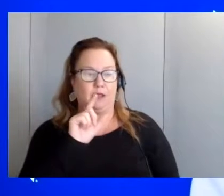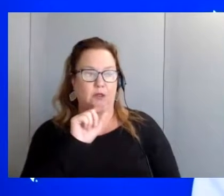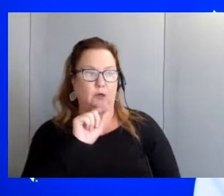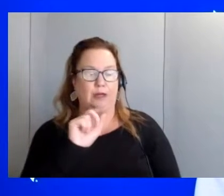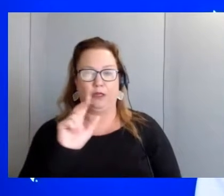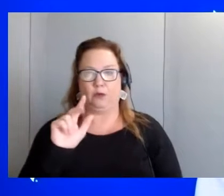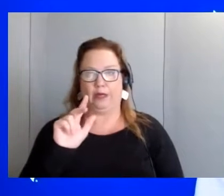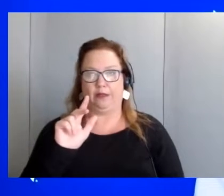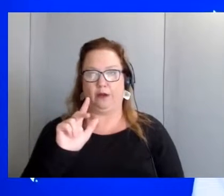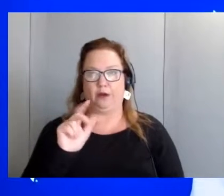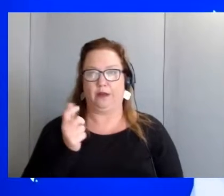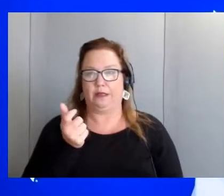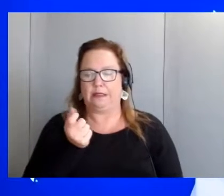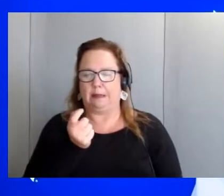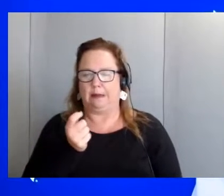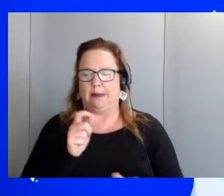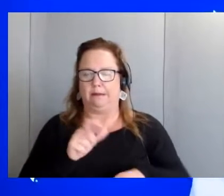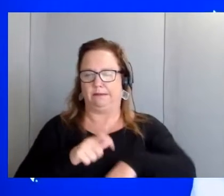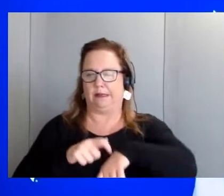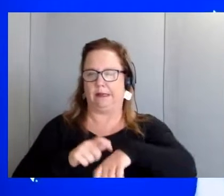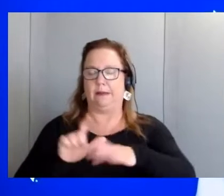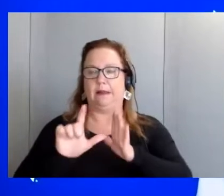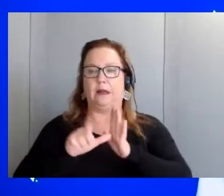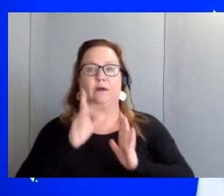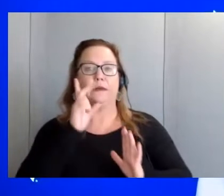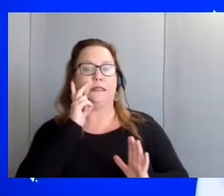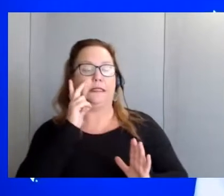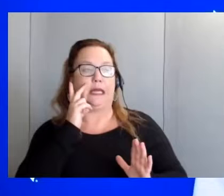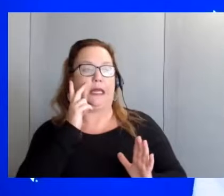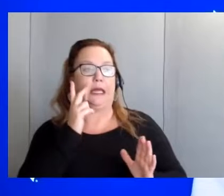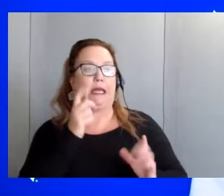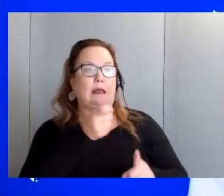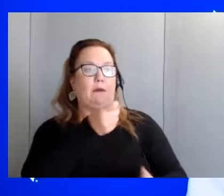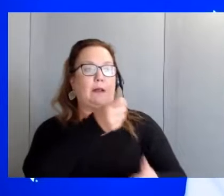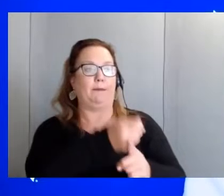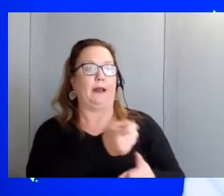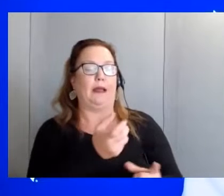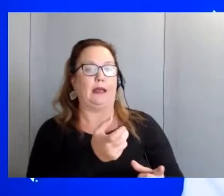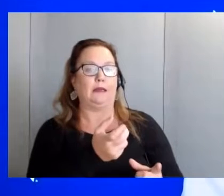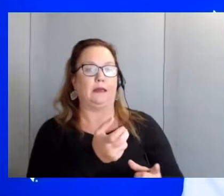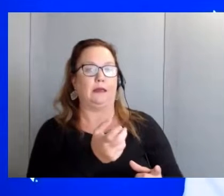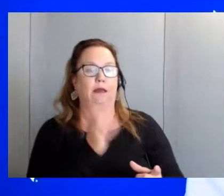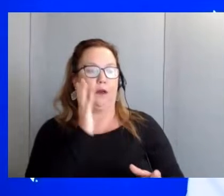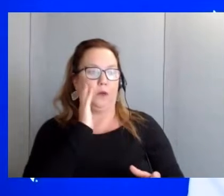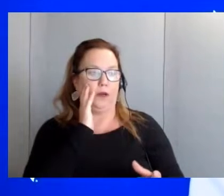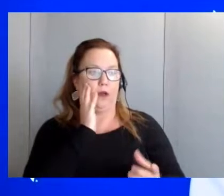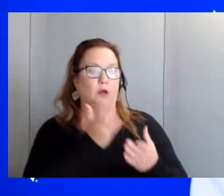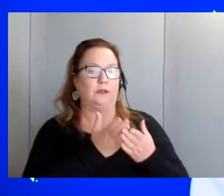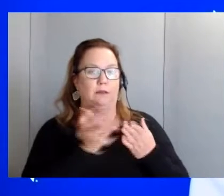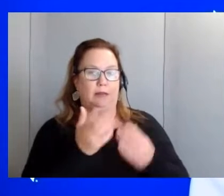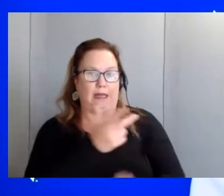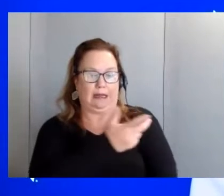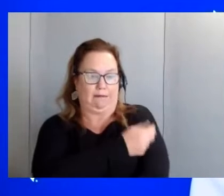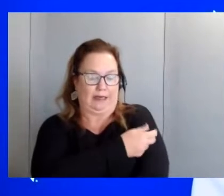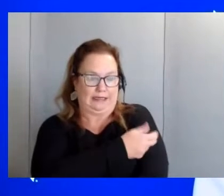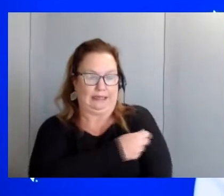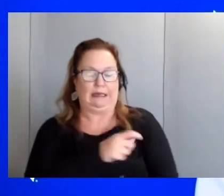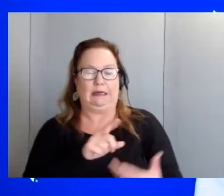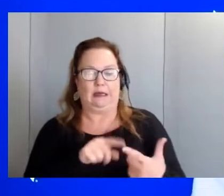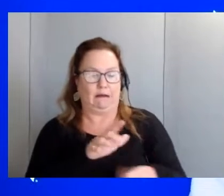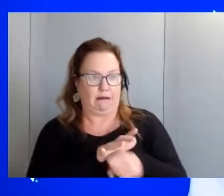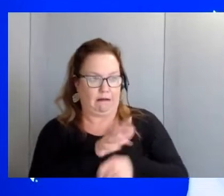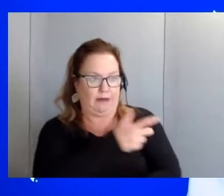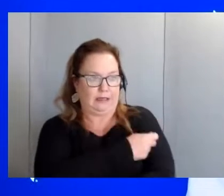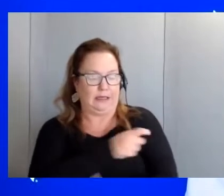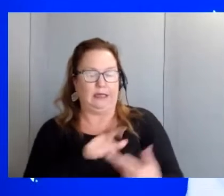still a little bit of the ways off. We have to see how that will impact. We know there's supply of vaccine right now. We know there's supply of